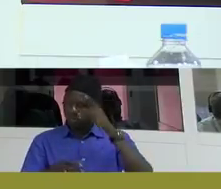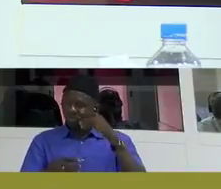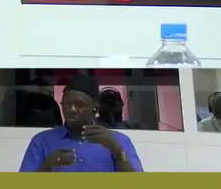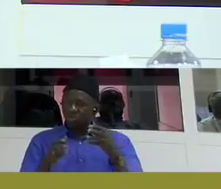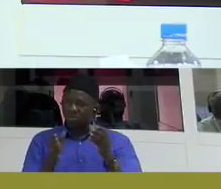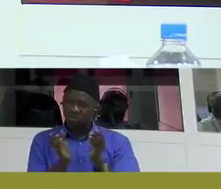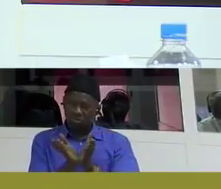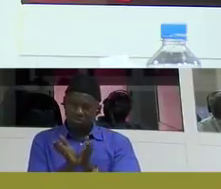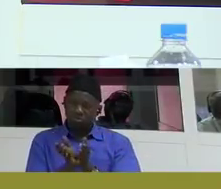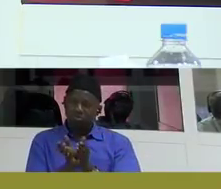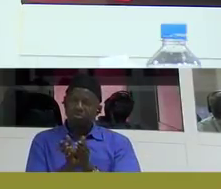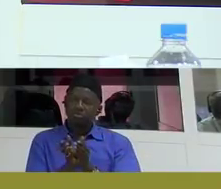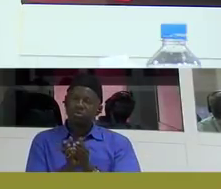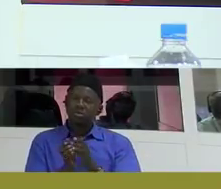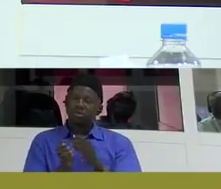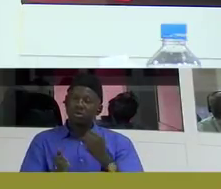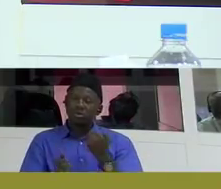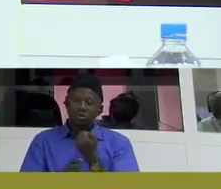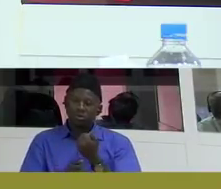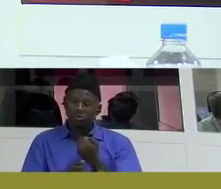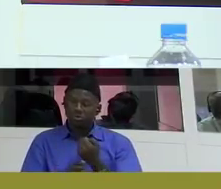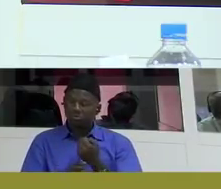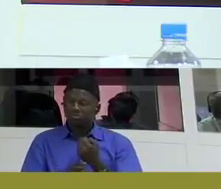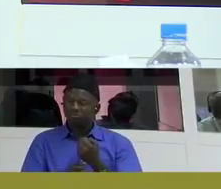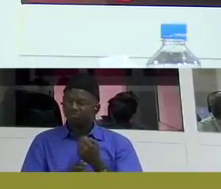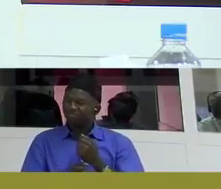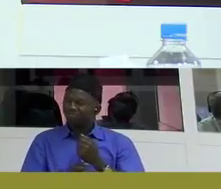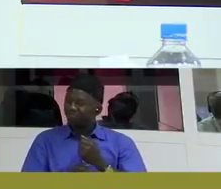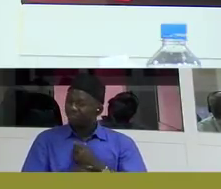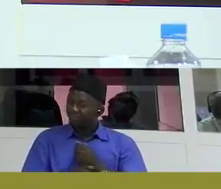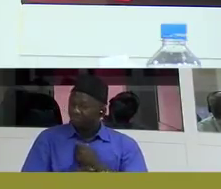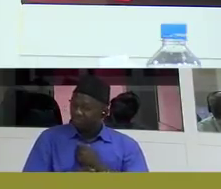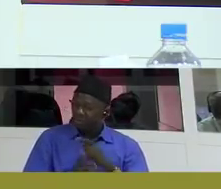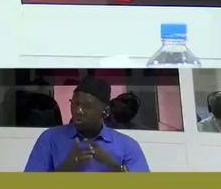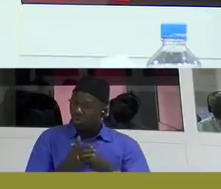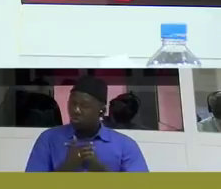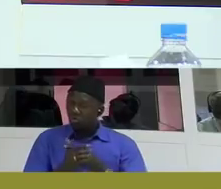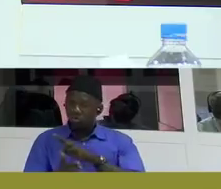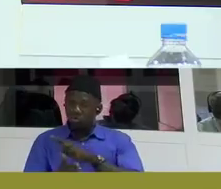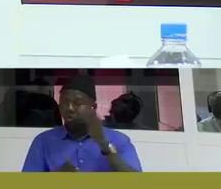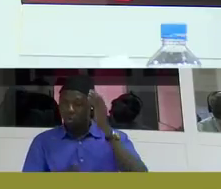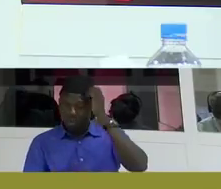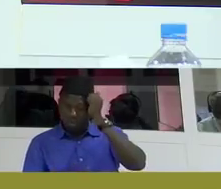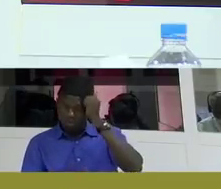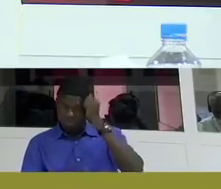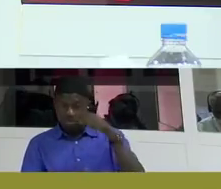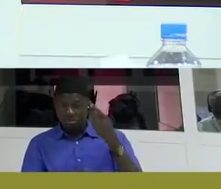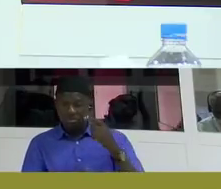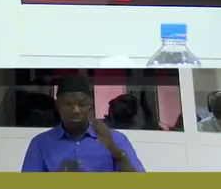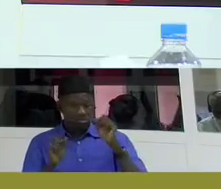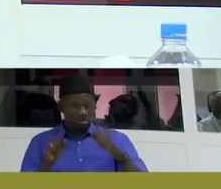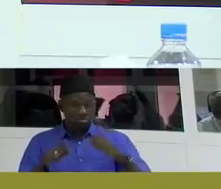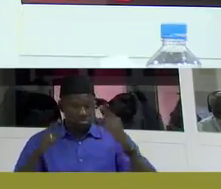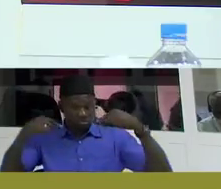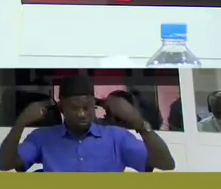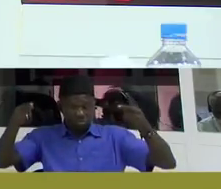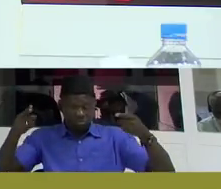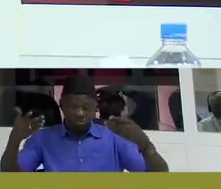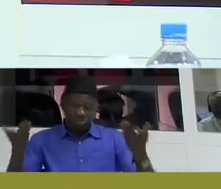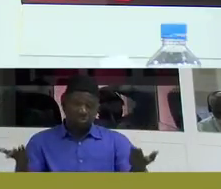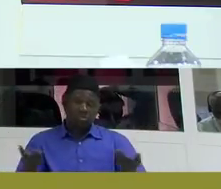fear or no hope that it would ever succeed. So all